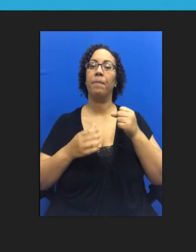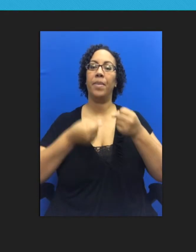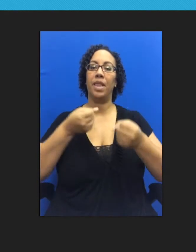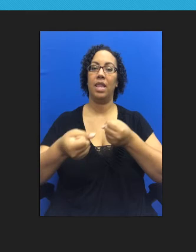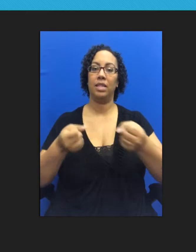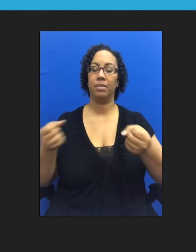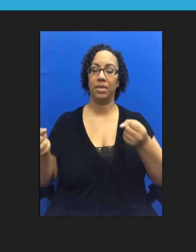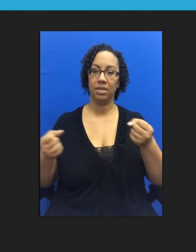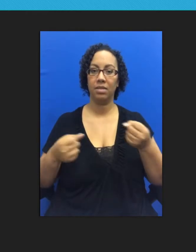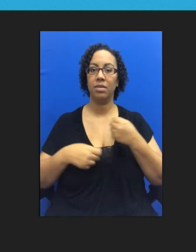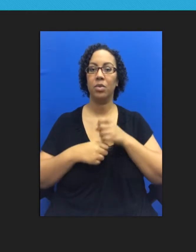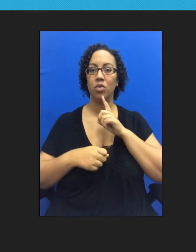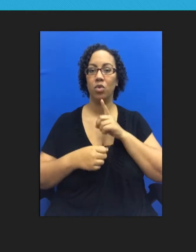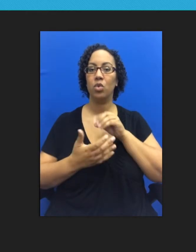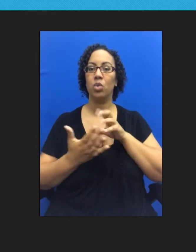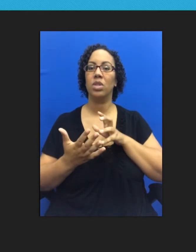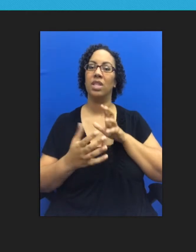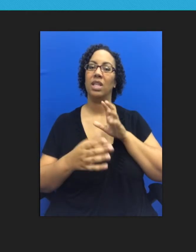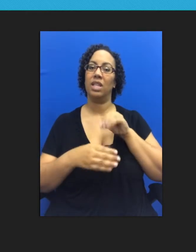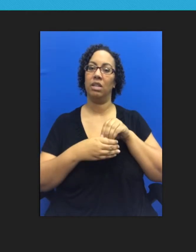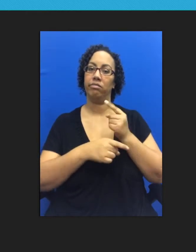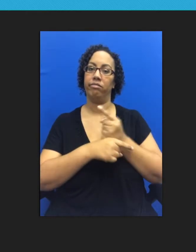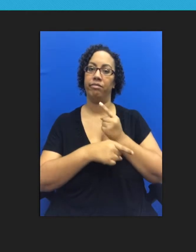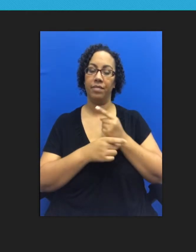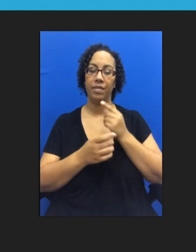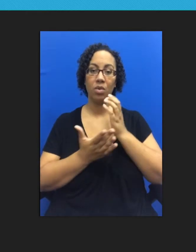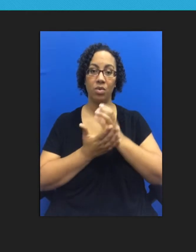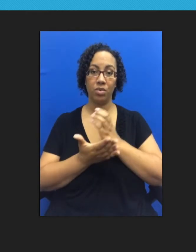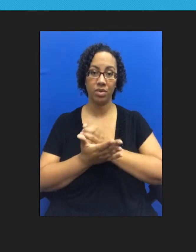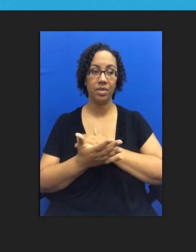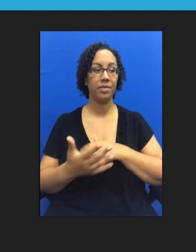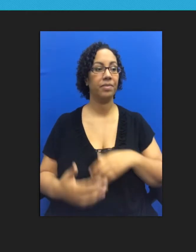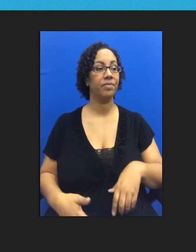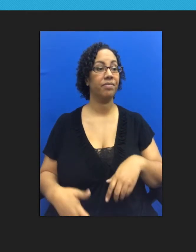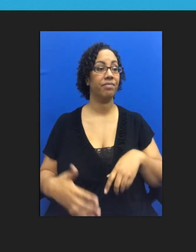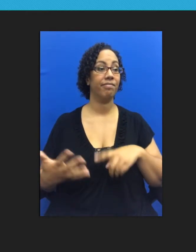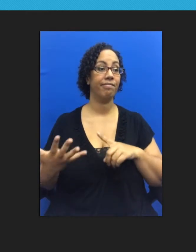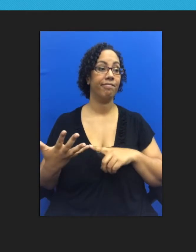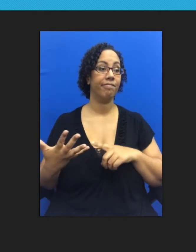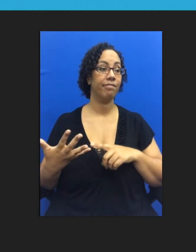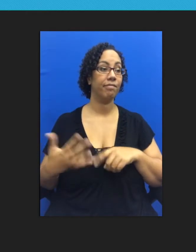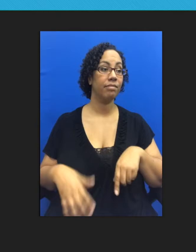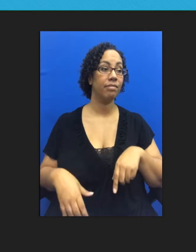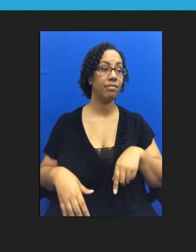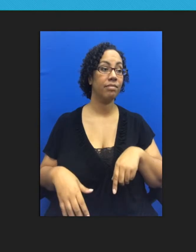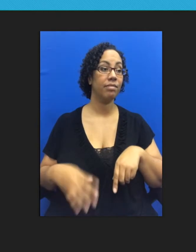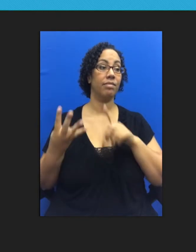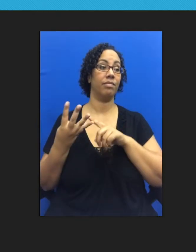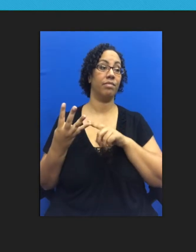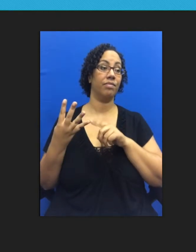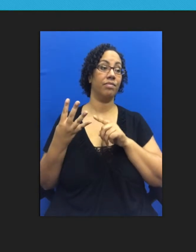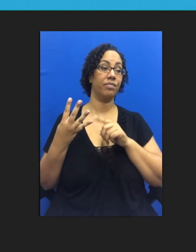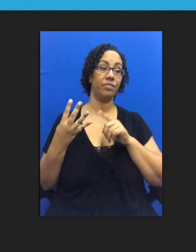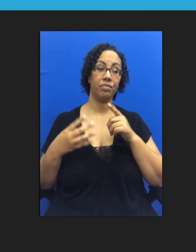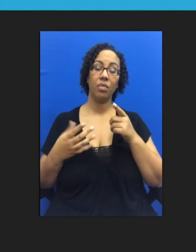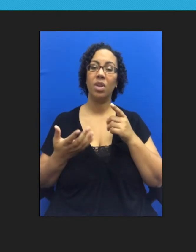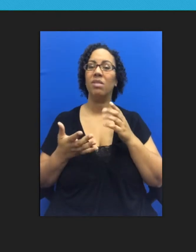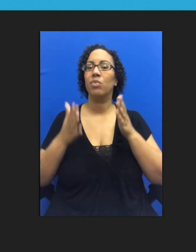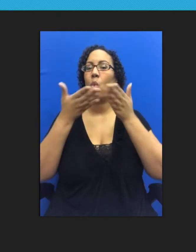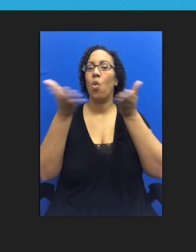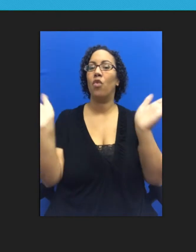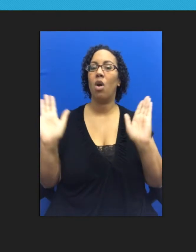help high school determine the placement for course levels to ensure the students are in appropriately paced courses,